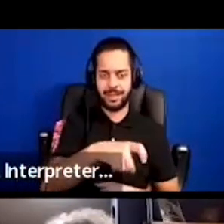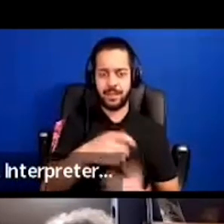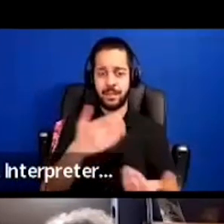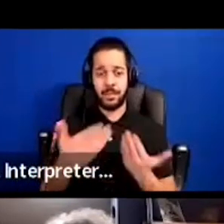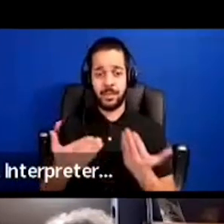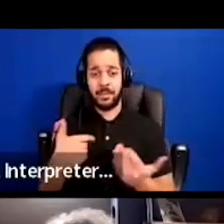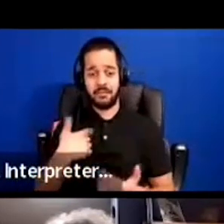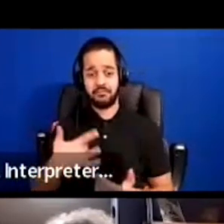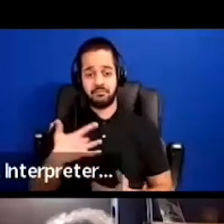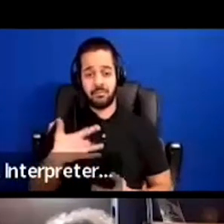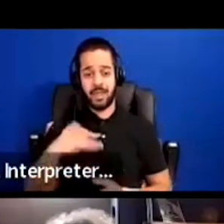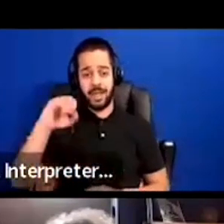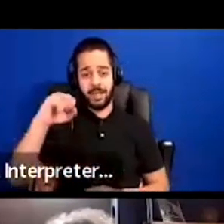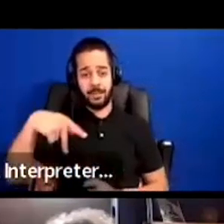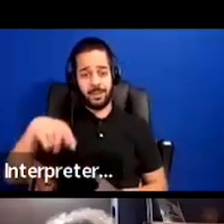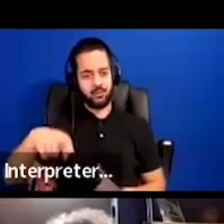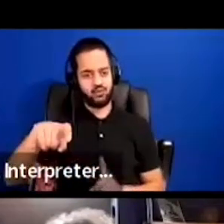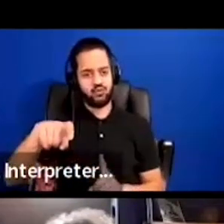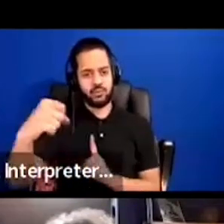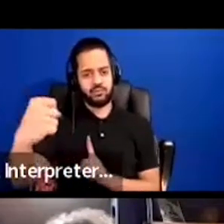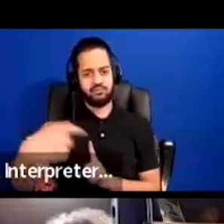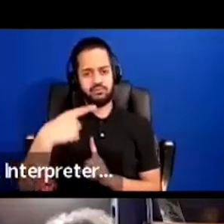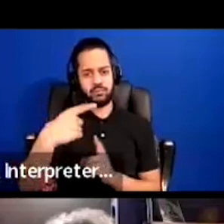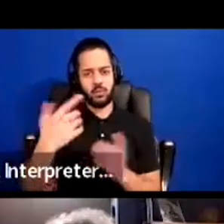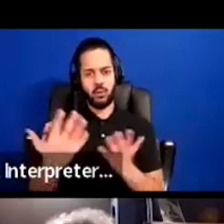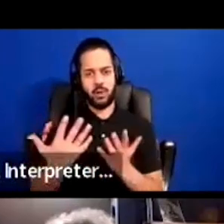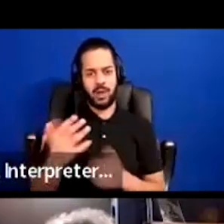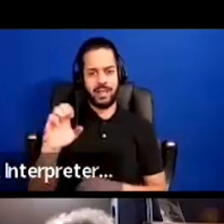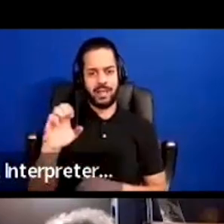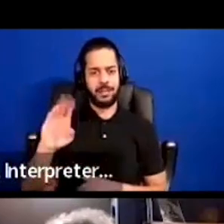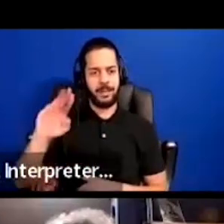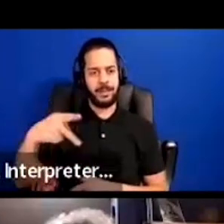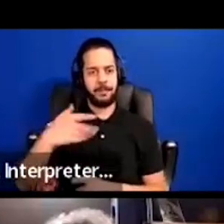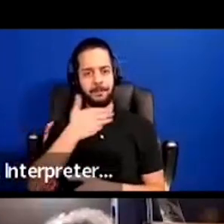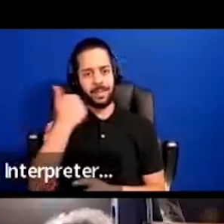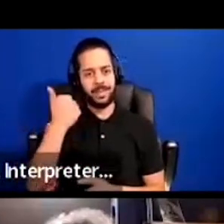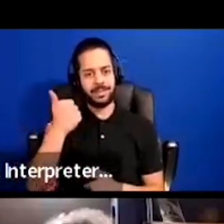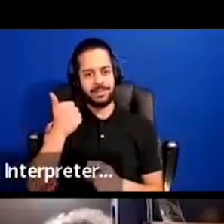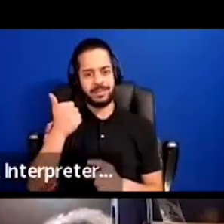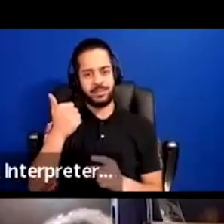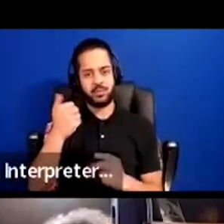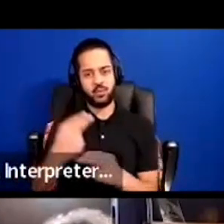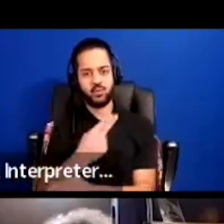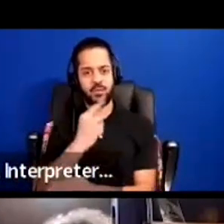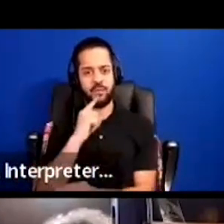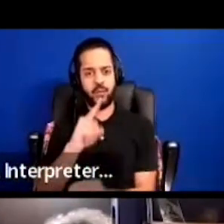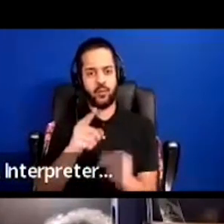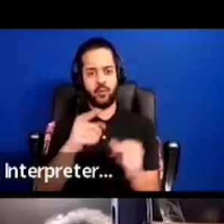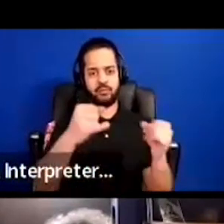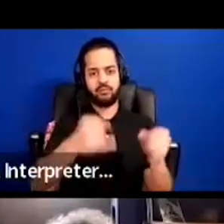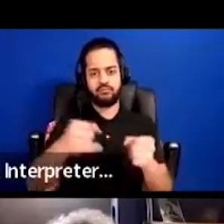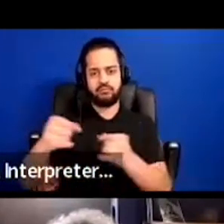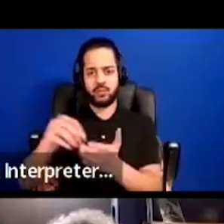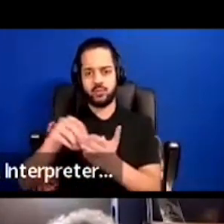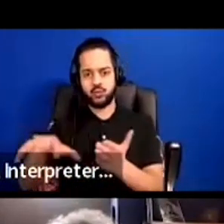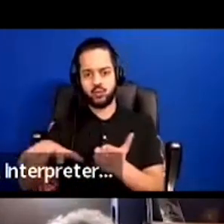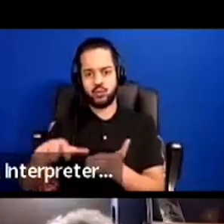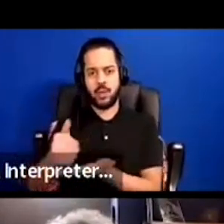even prompt us, what evidence-based practices does the team recommend for this student, to get us thinking about it and get us in the habit